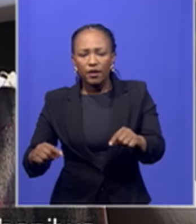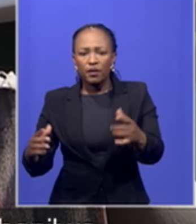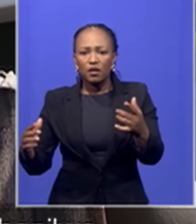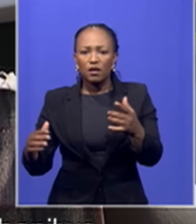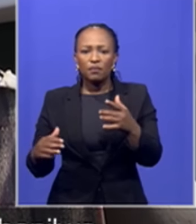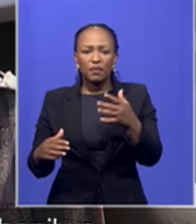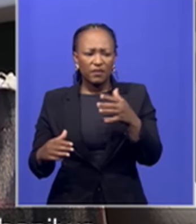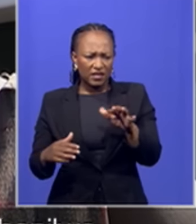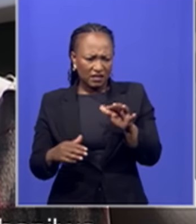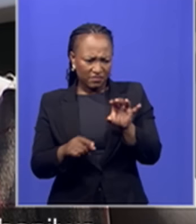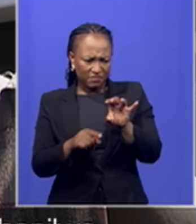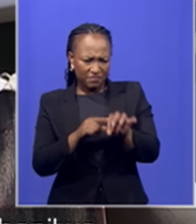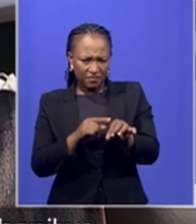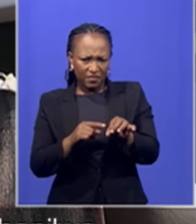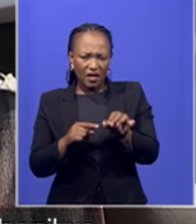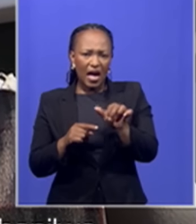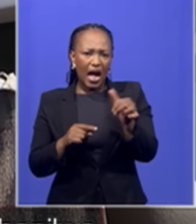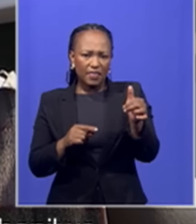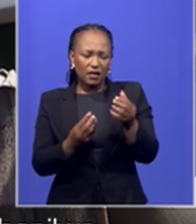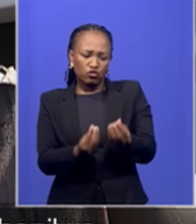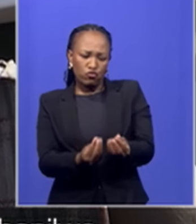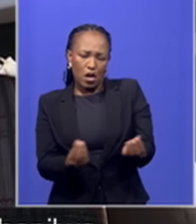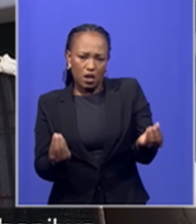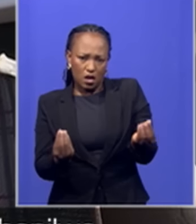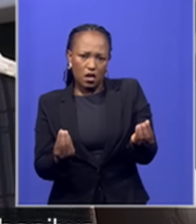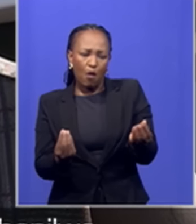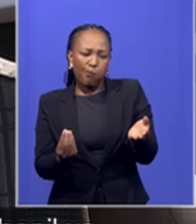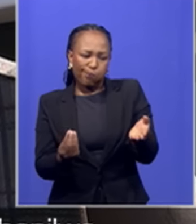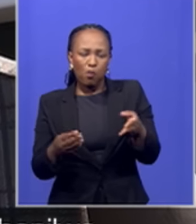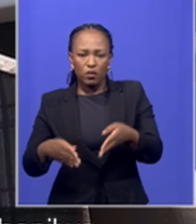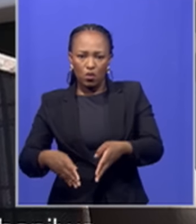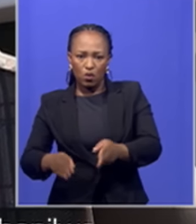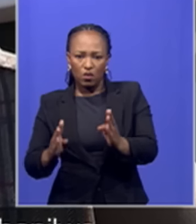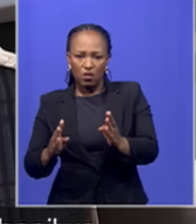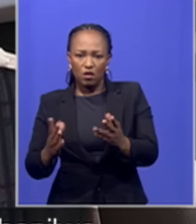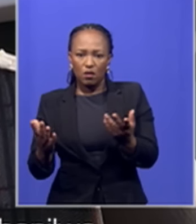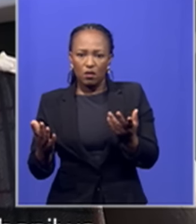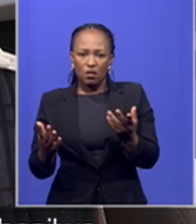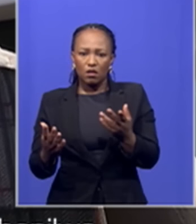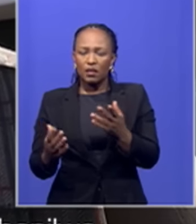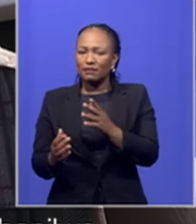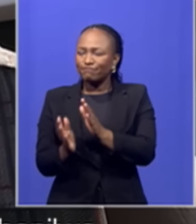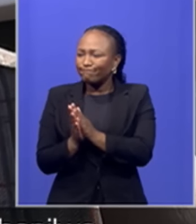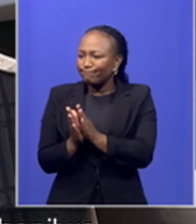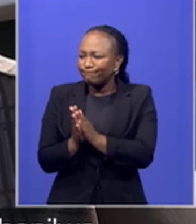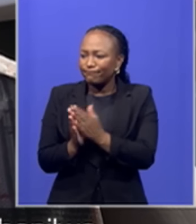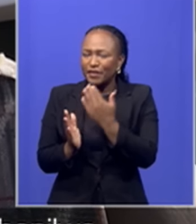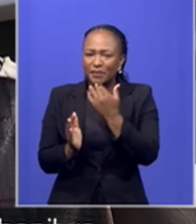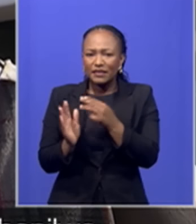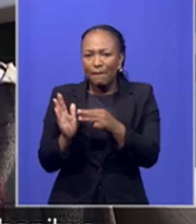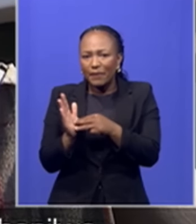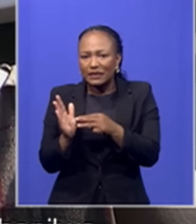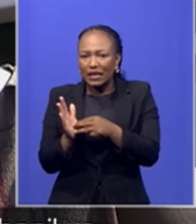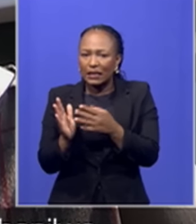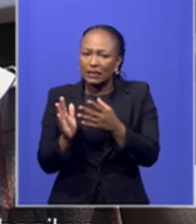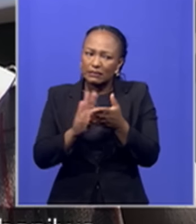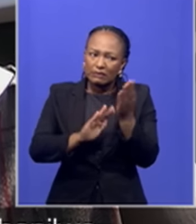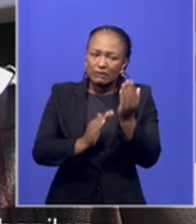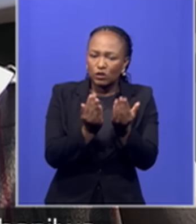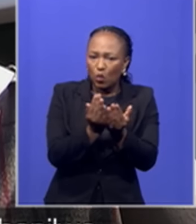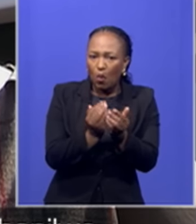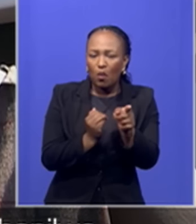bana ba hae ba a tsana le bona school, so ke re ba ngkhopela gore ke ma matric ba nya ka o ya sekolong